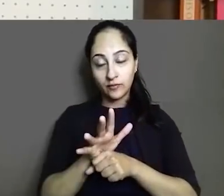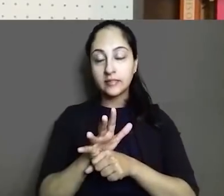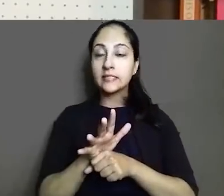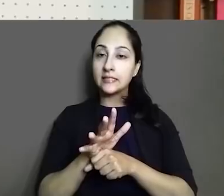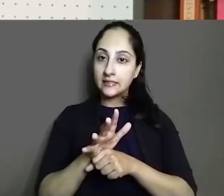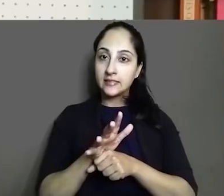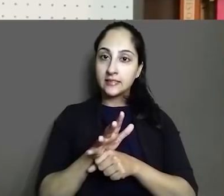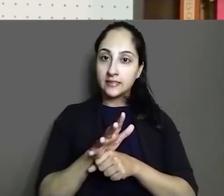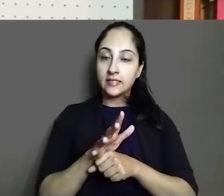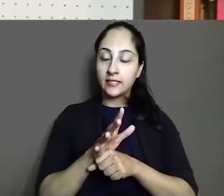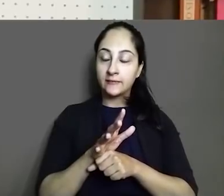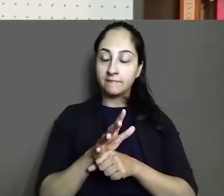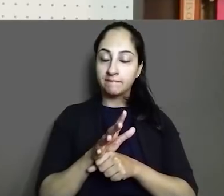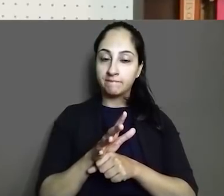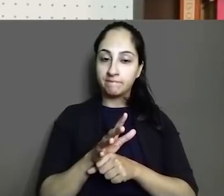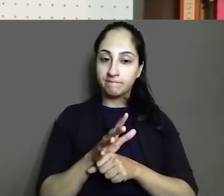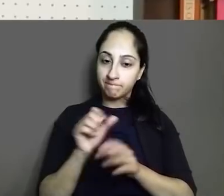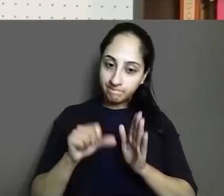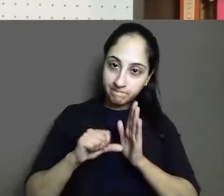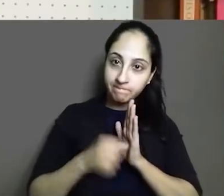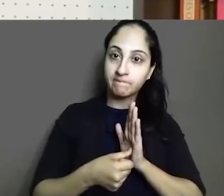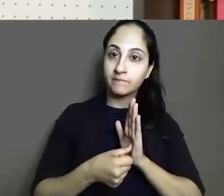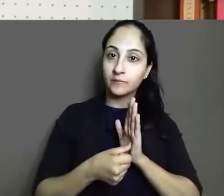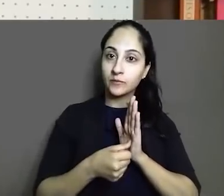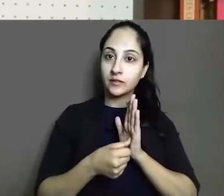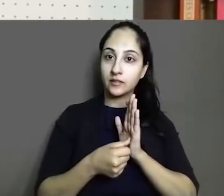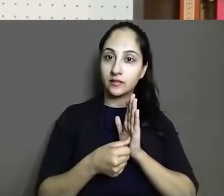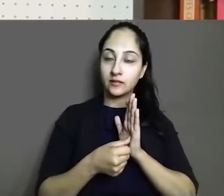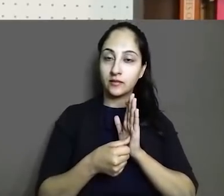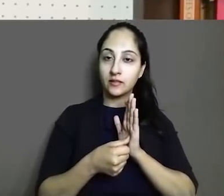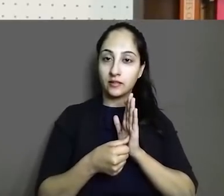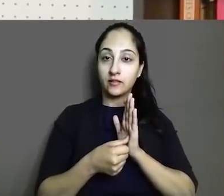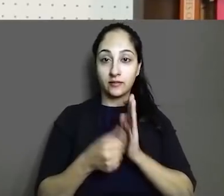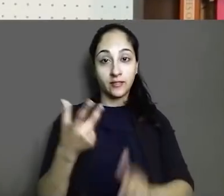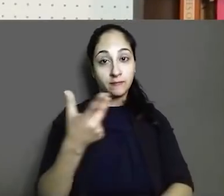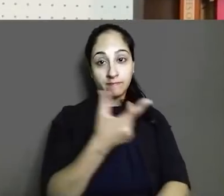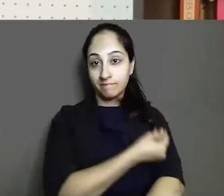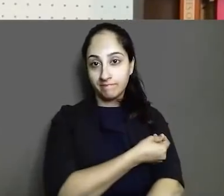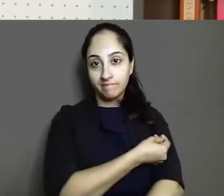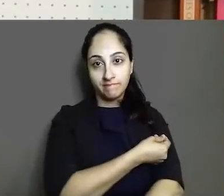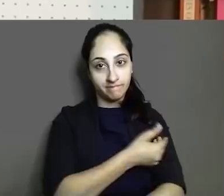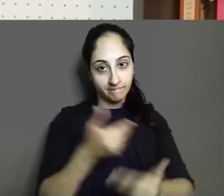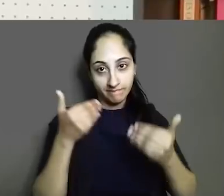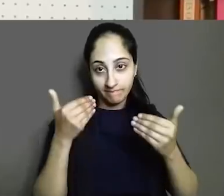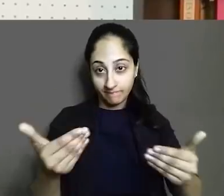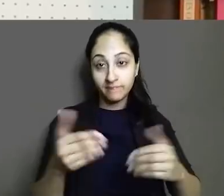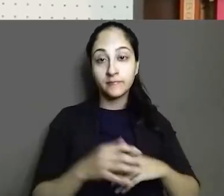we have mentioned is that the bundled approach to prevention, that is